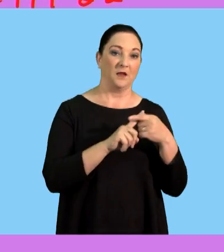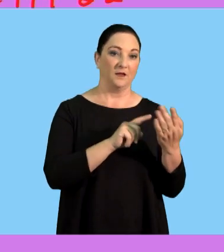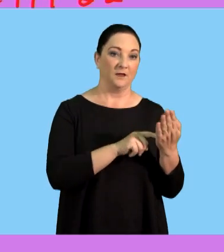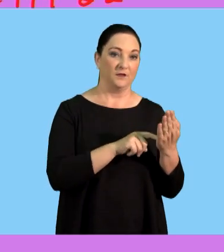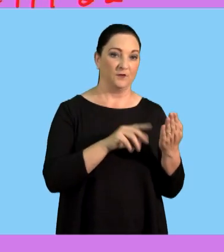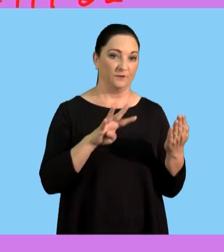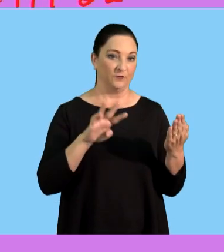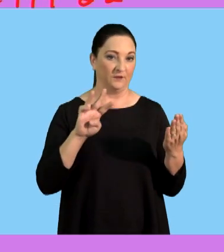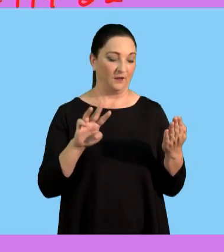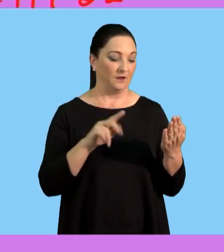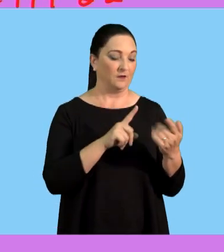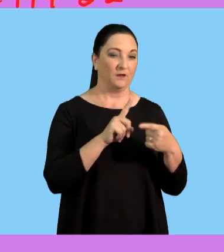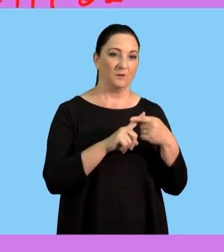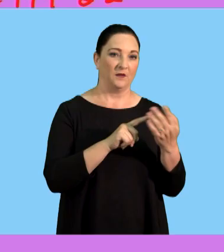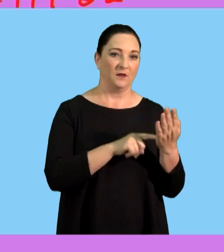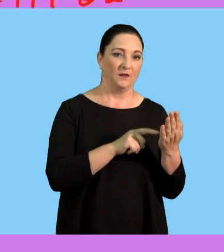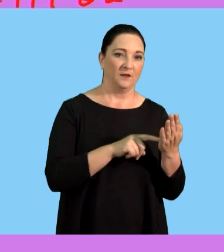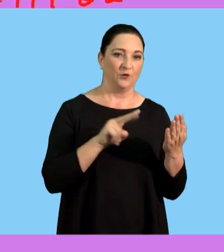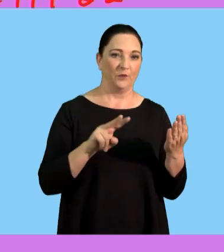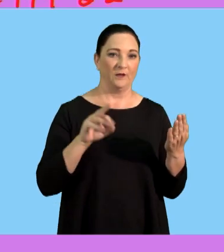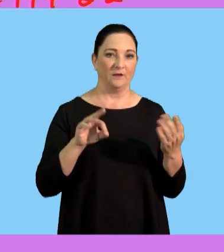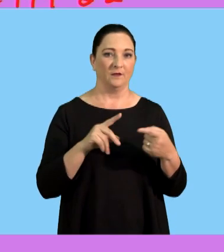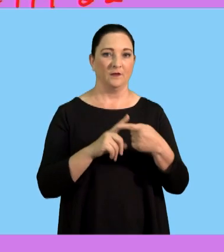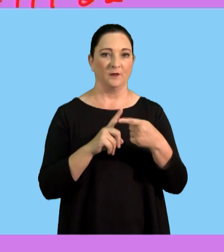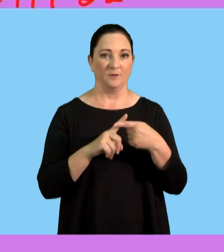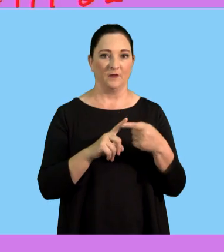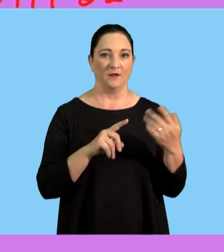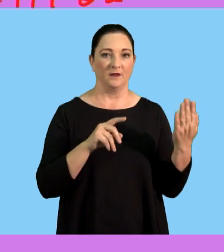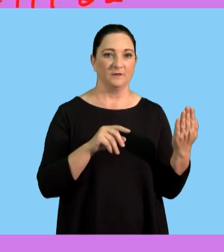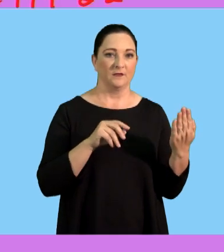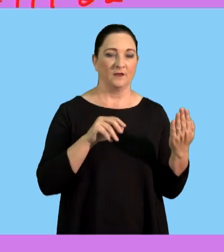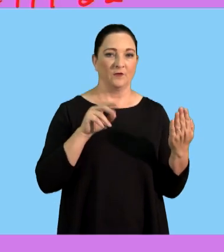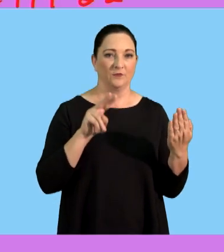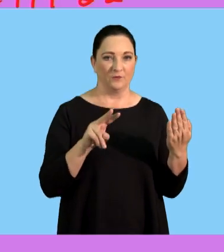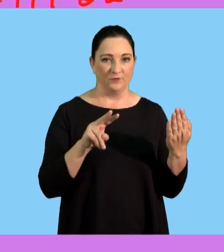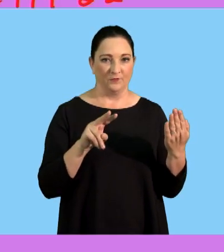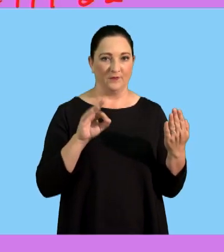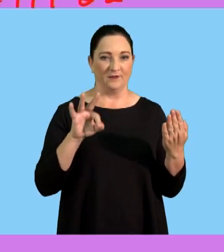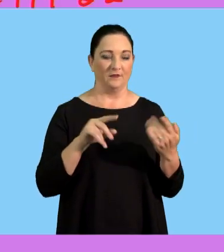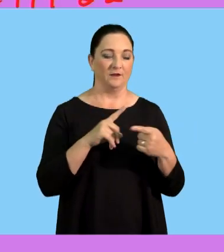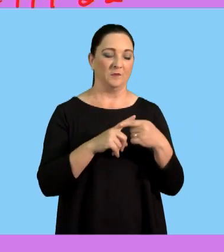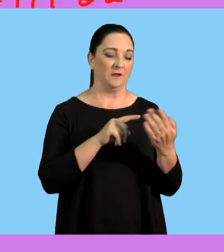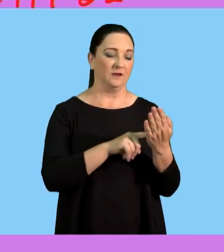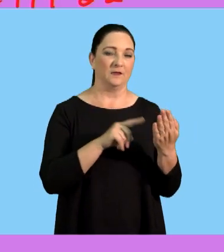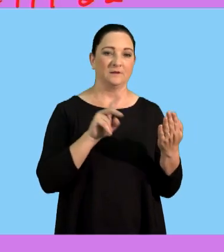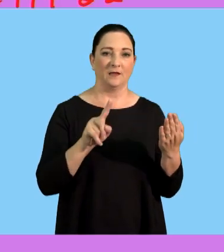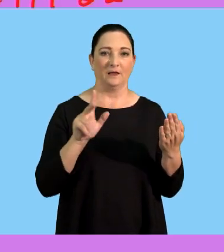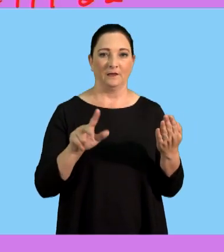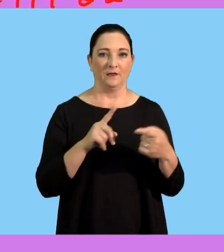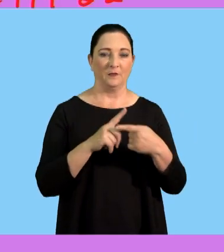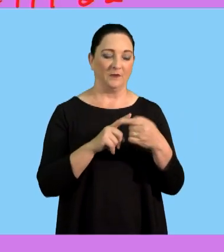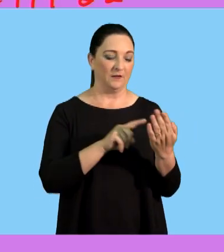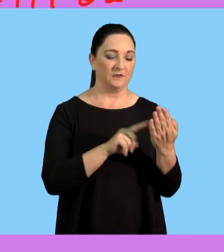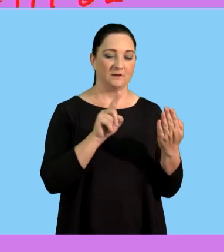49 plus 23 plus 23 plus my 18 plus